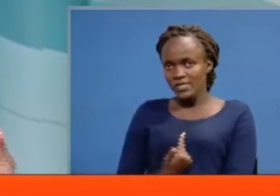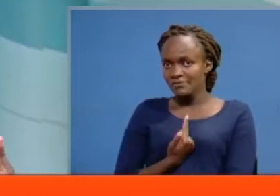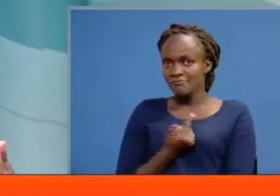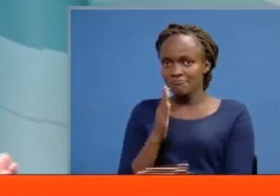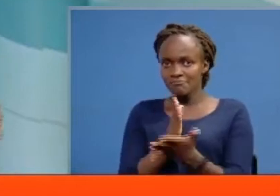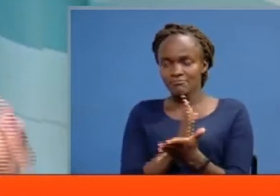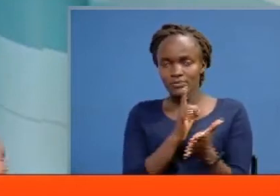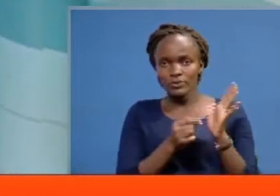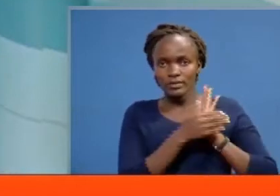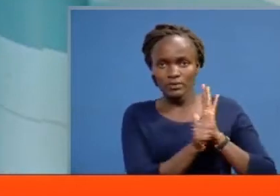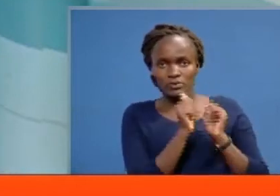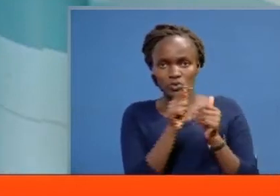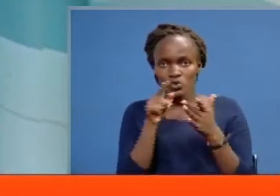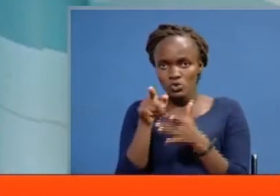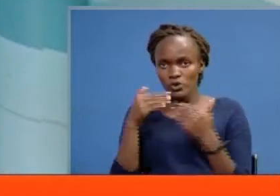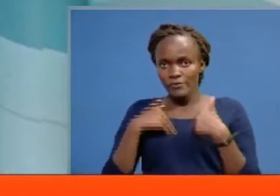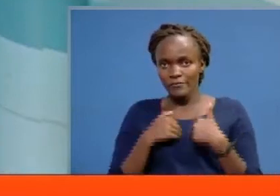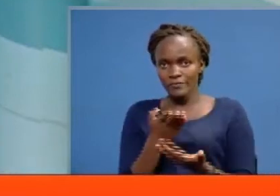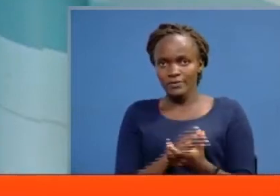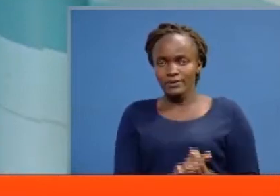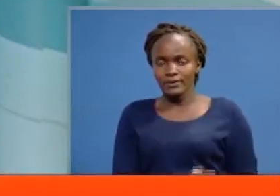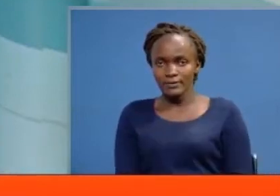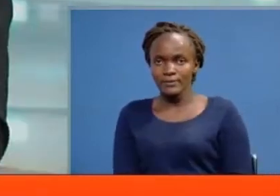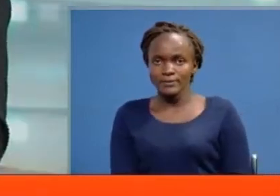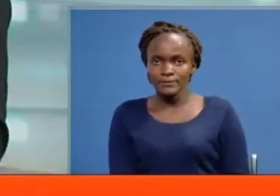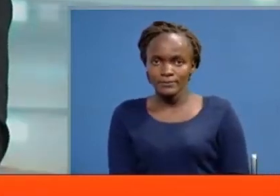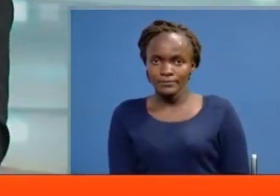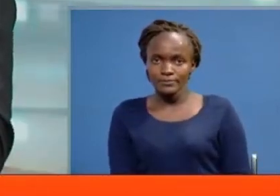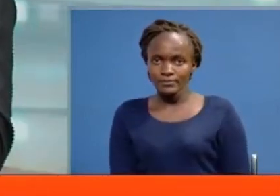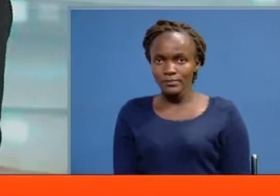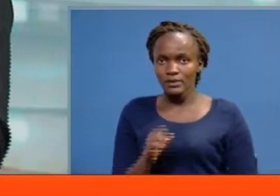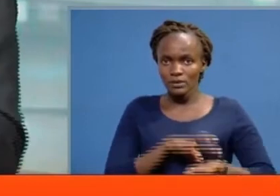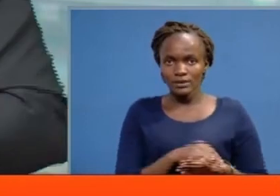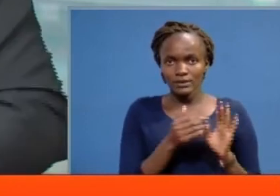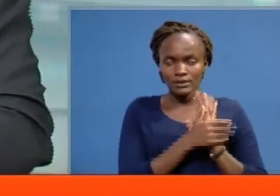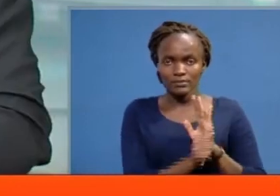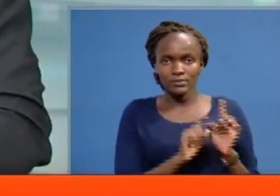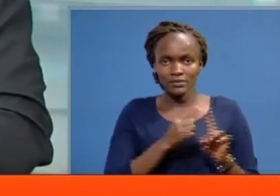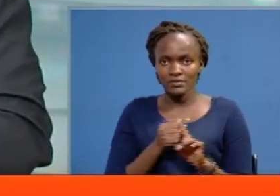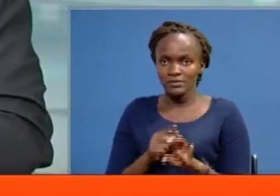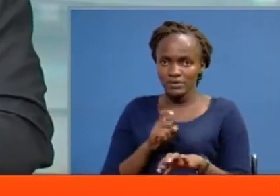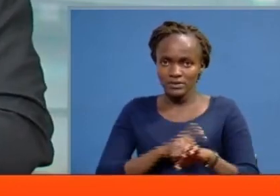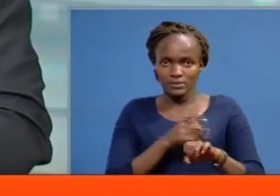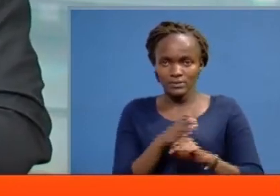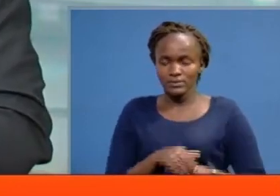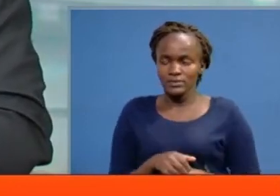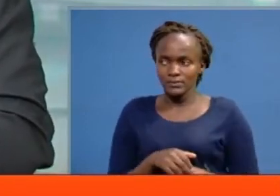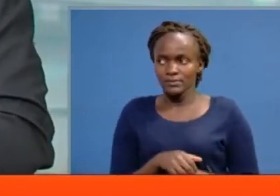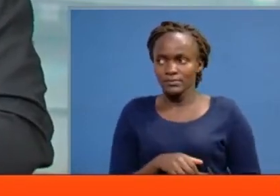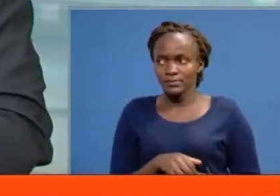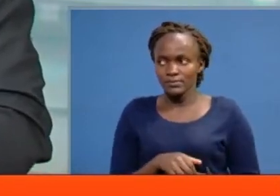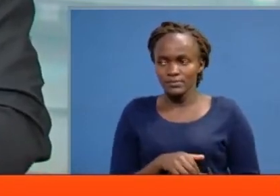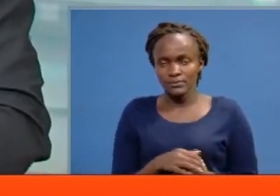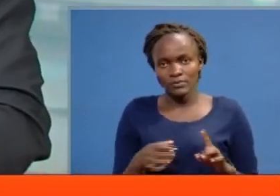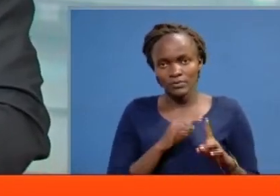skill set that you actually possess. You talked about getting skills from time to time and, you know, getting accreditation from a certain